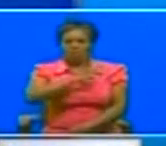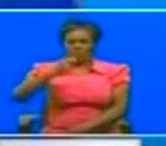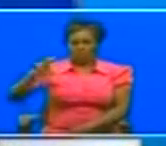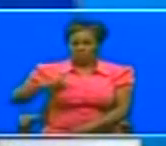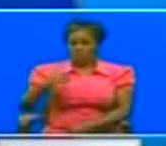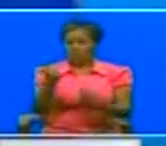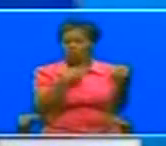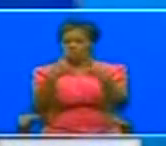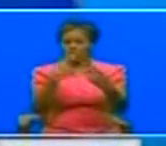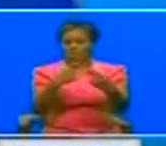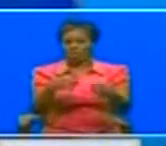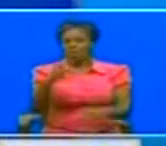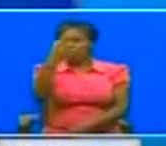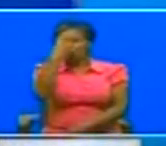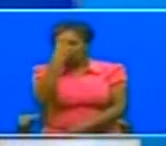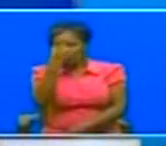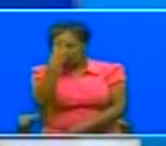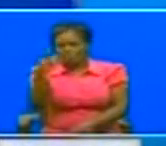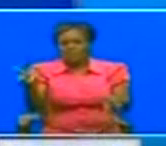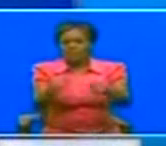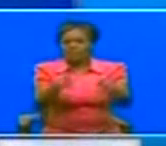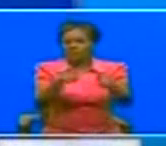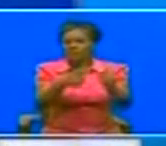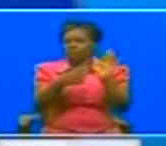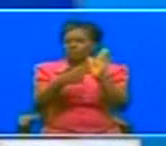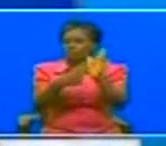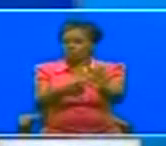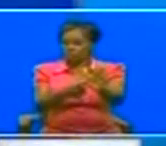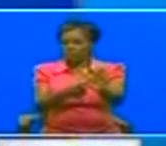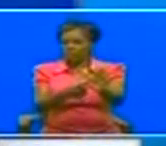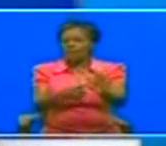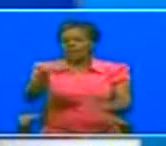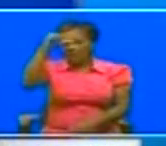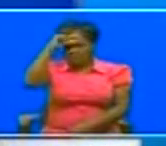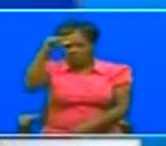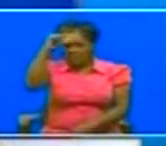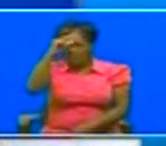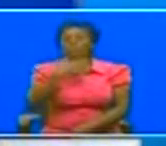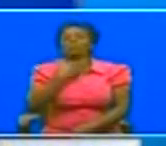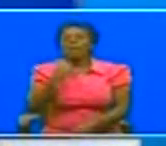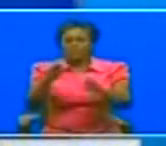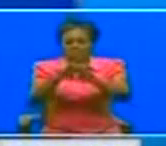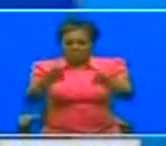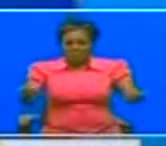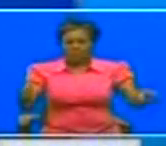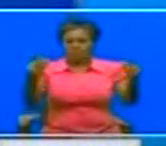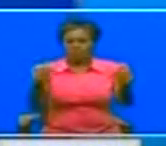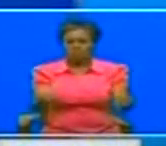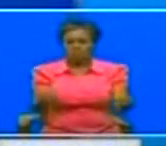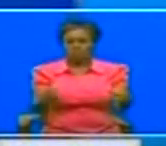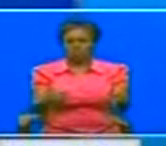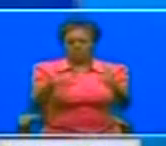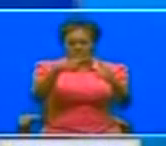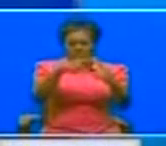Committee spoke, the Deputy President William Ruto also revealed in West Pokot today that the government is seeking a permanent solution to the